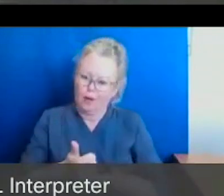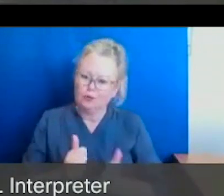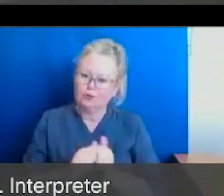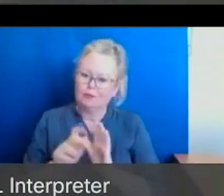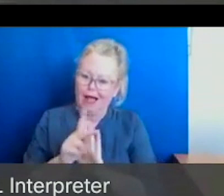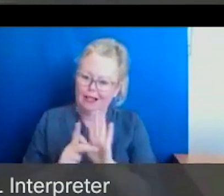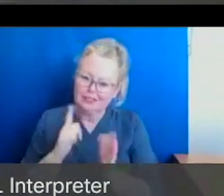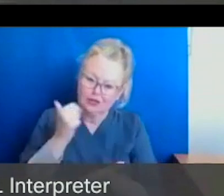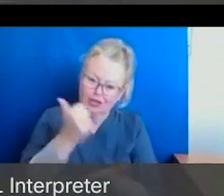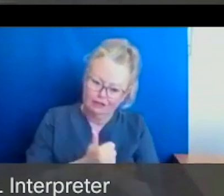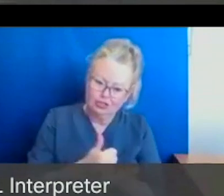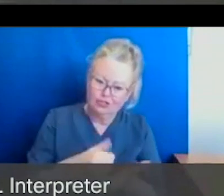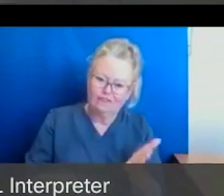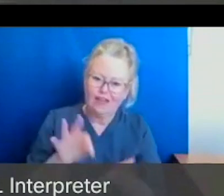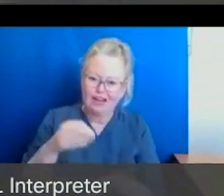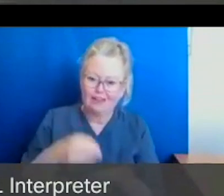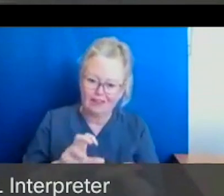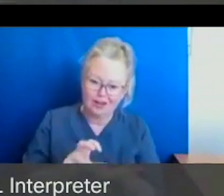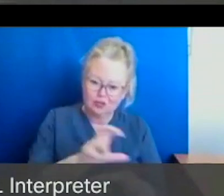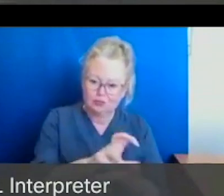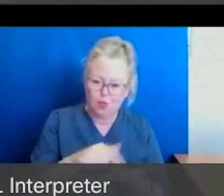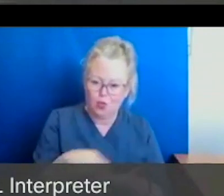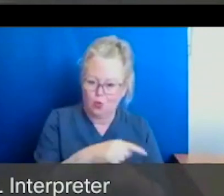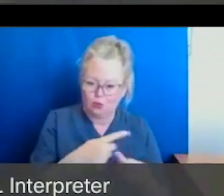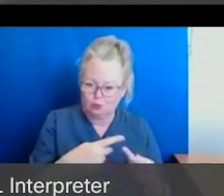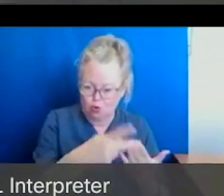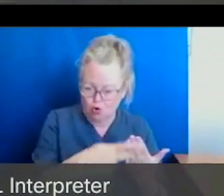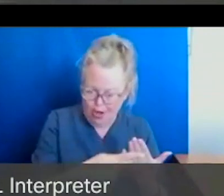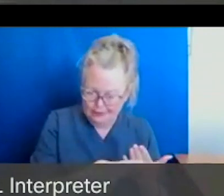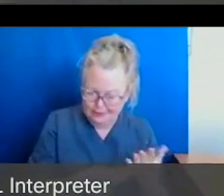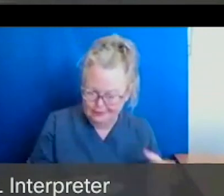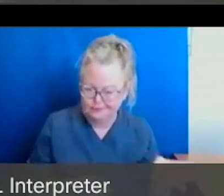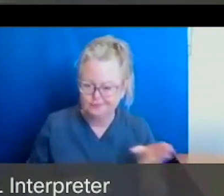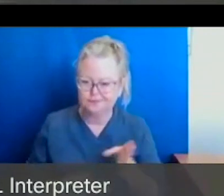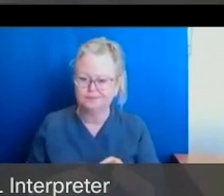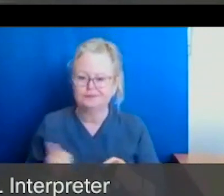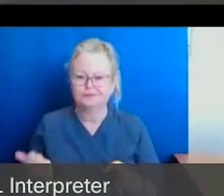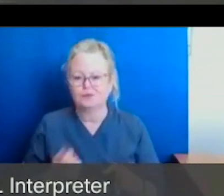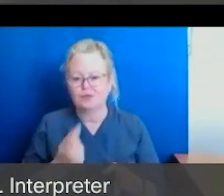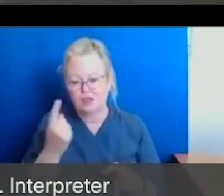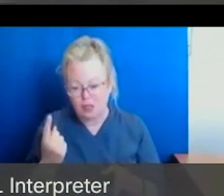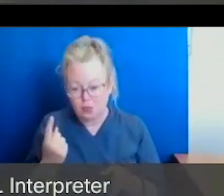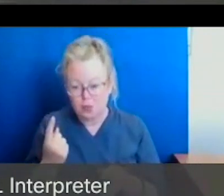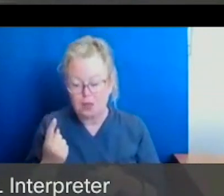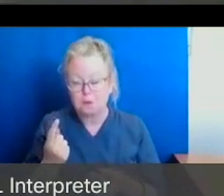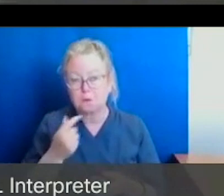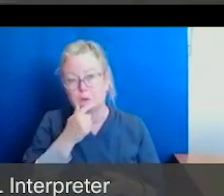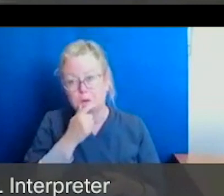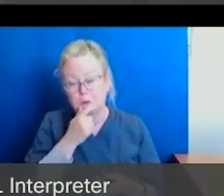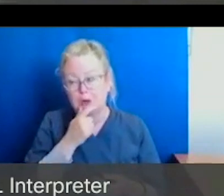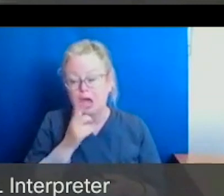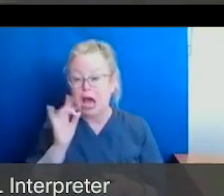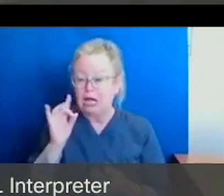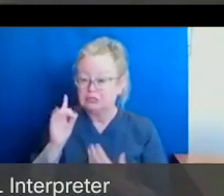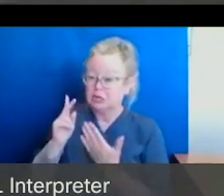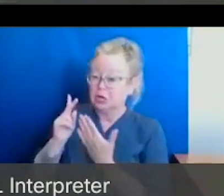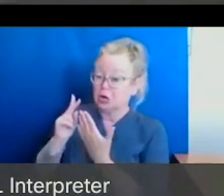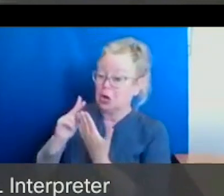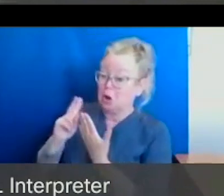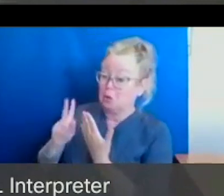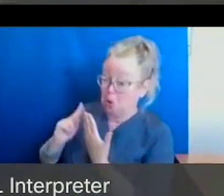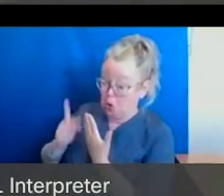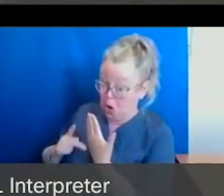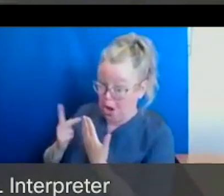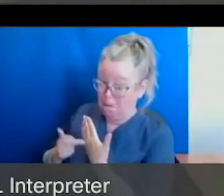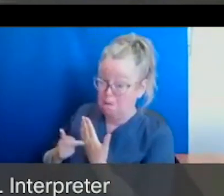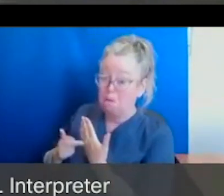English learners. Another approach might be you did a program in the past, there was actually an evaluation of it, but